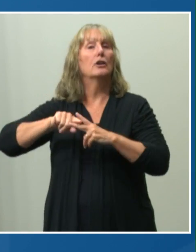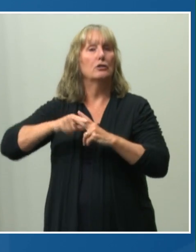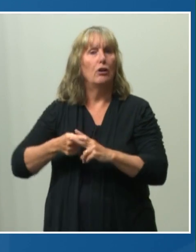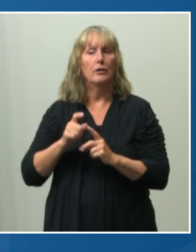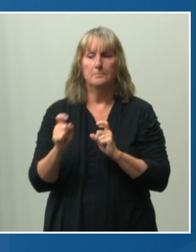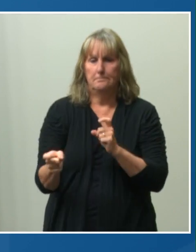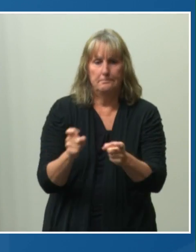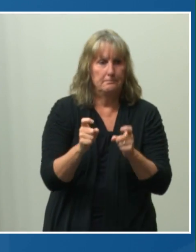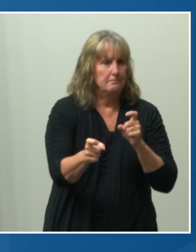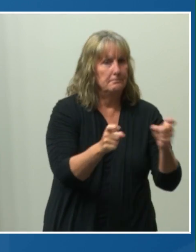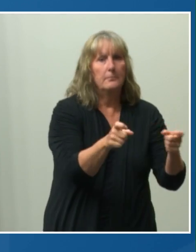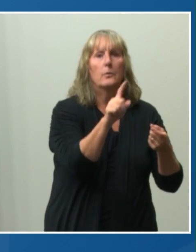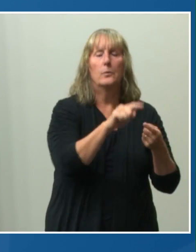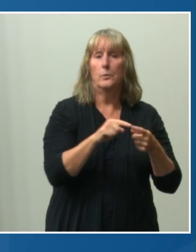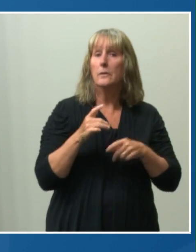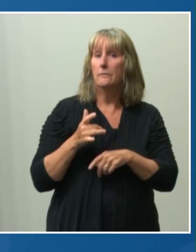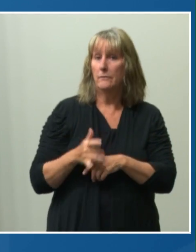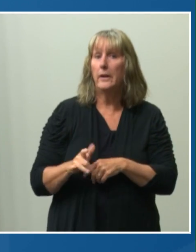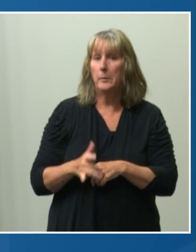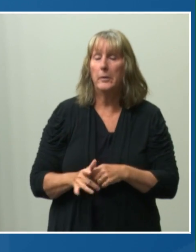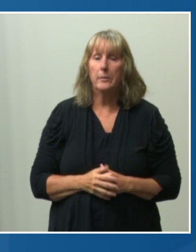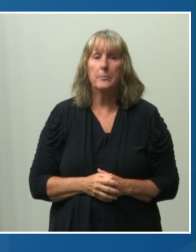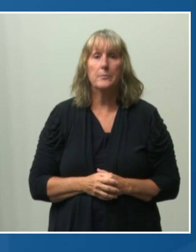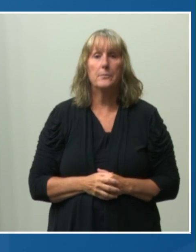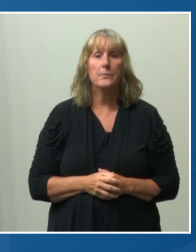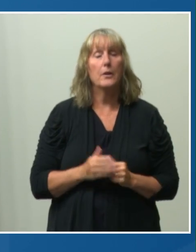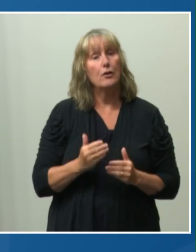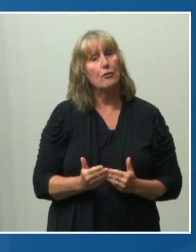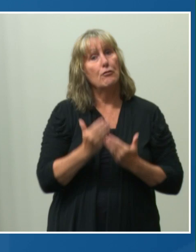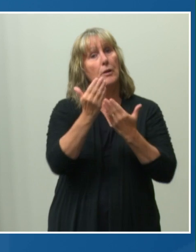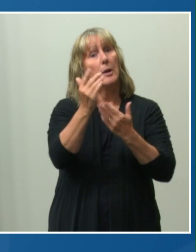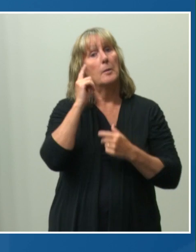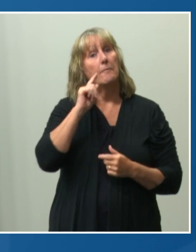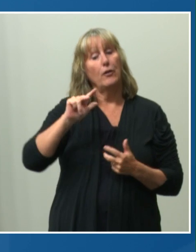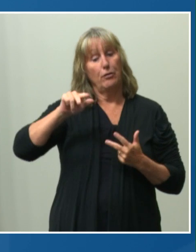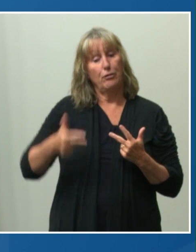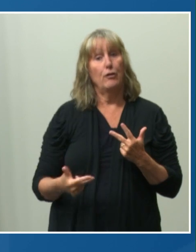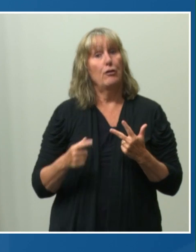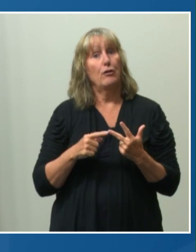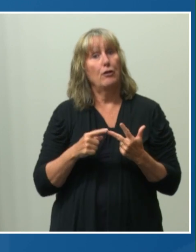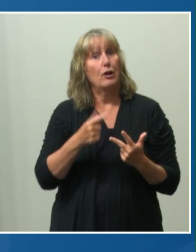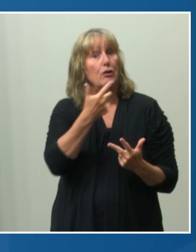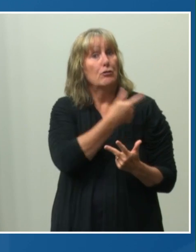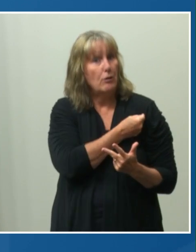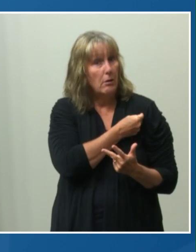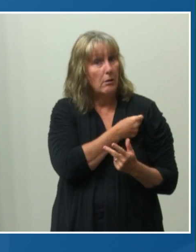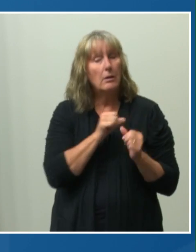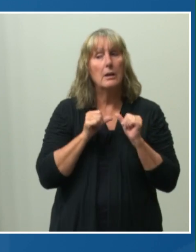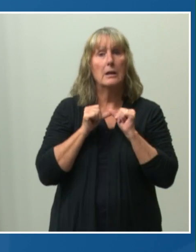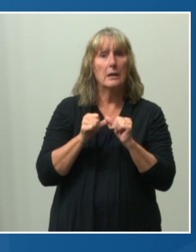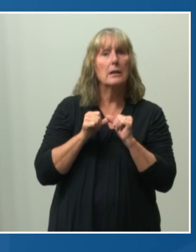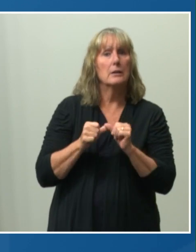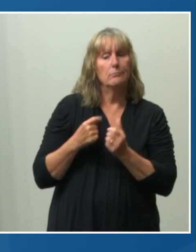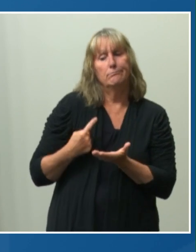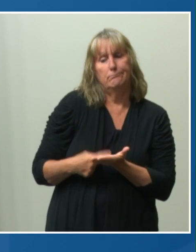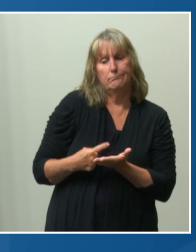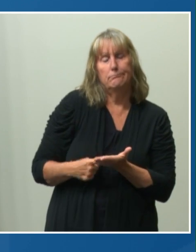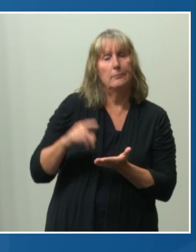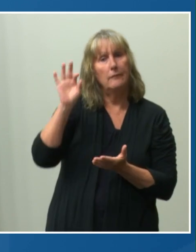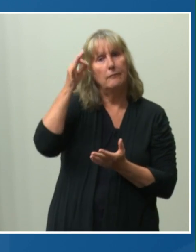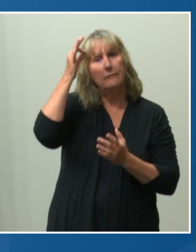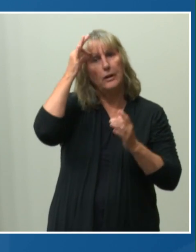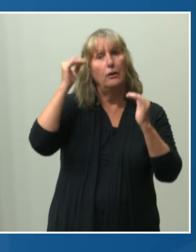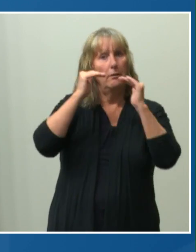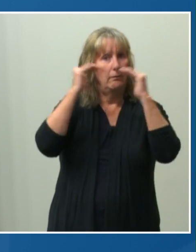those doses when they become available. Recommendations for the booster doses continue to be discussed at the federal